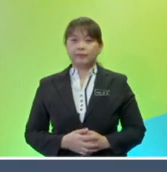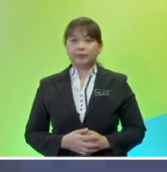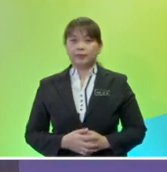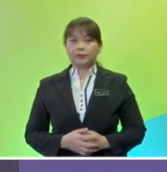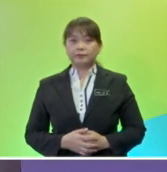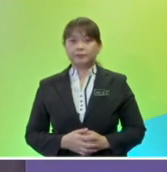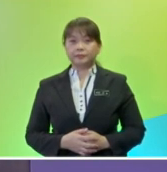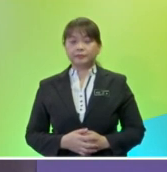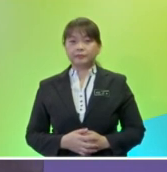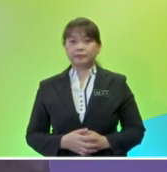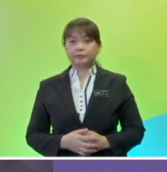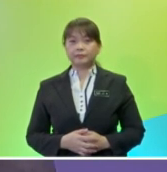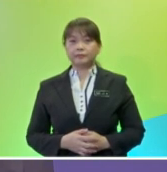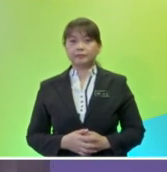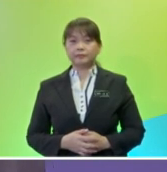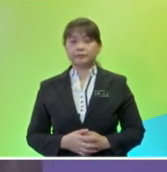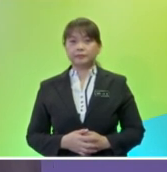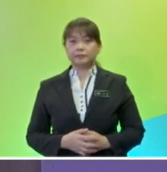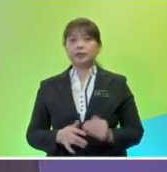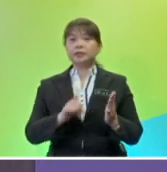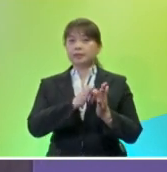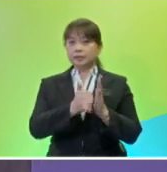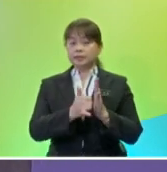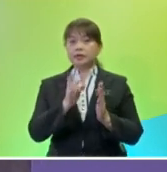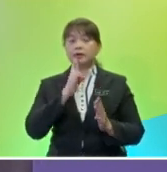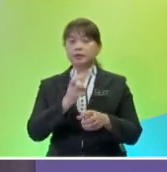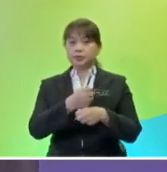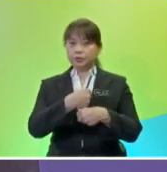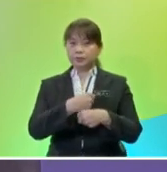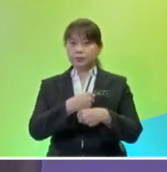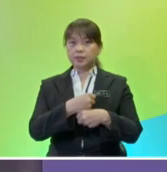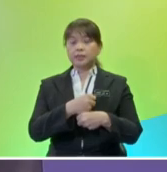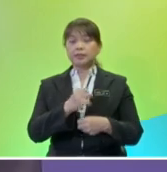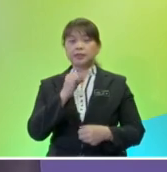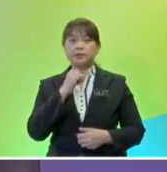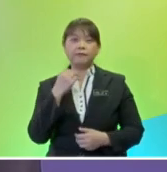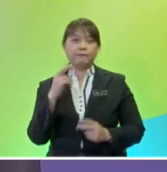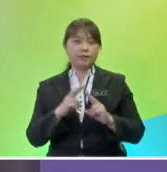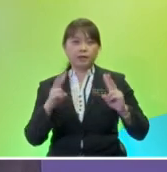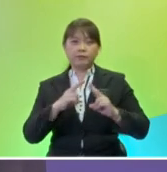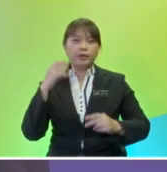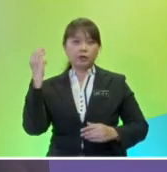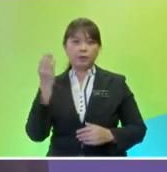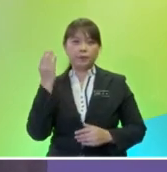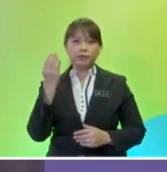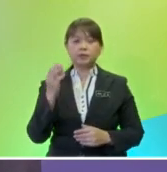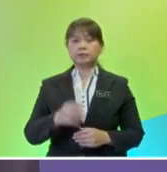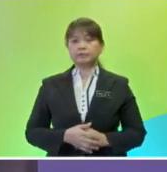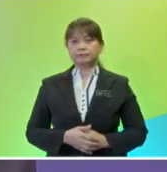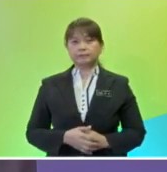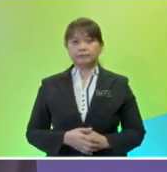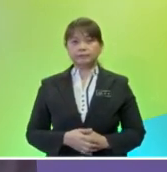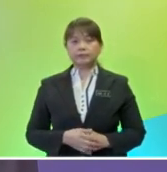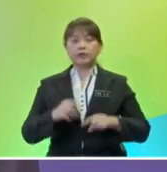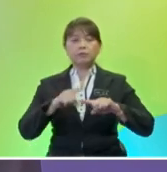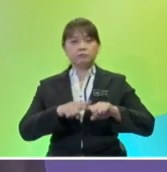Shafika. Mm. So these are the shapes of magnet that is very common that we can see all around us. Right. Yeah.